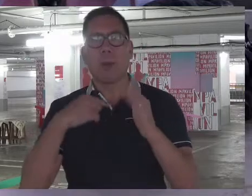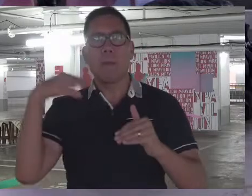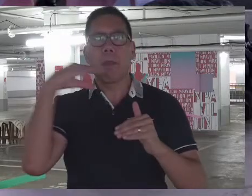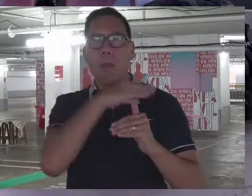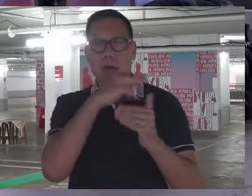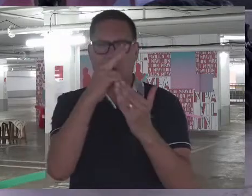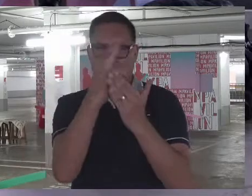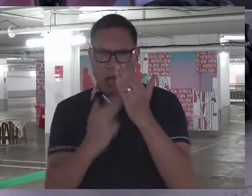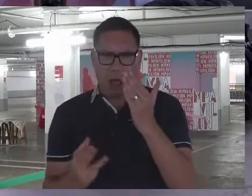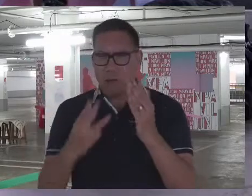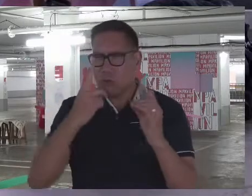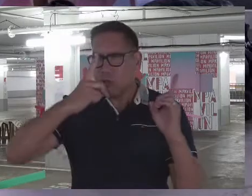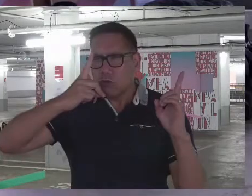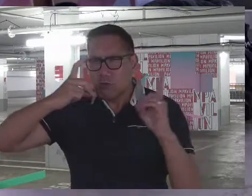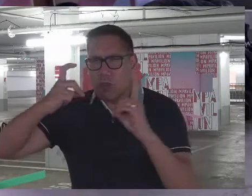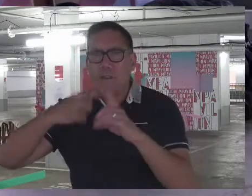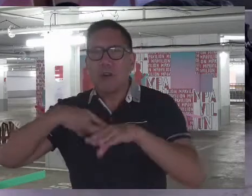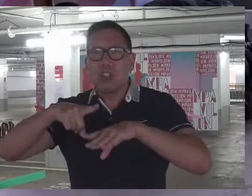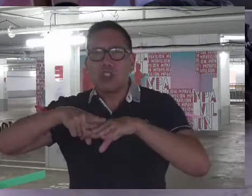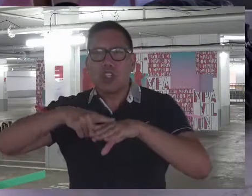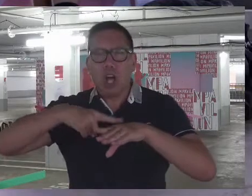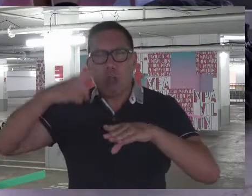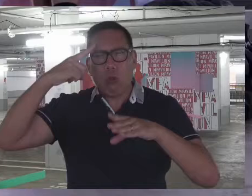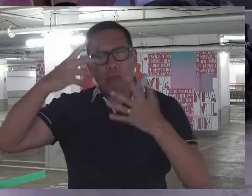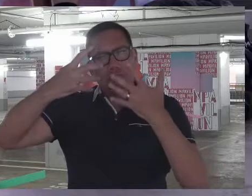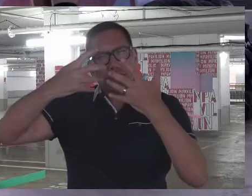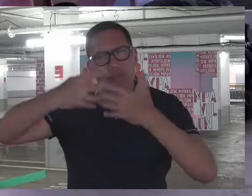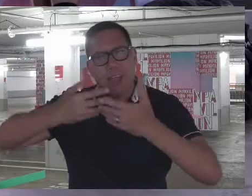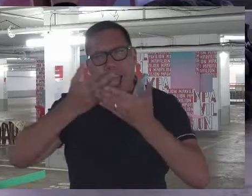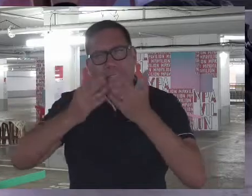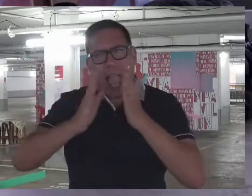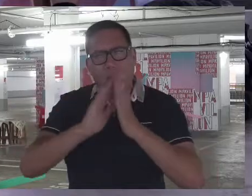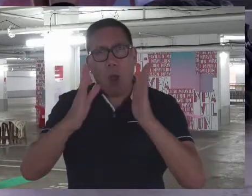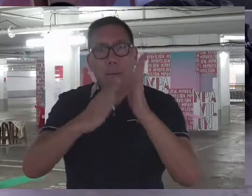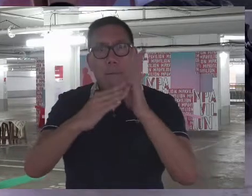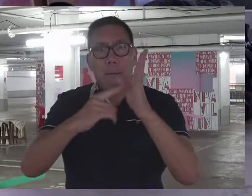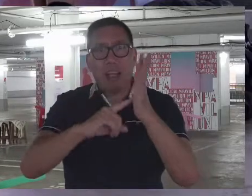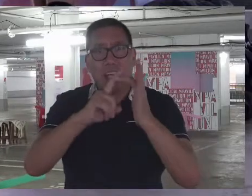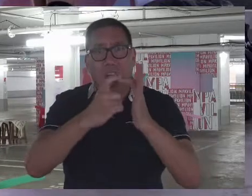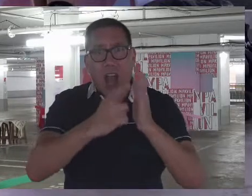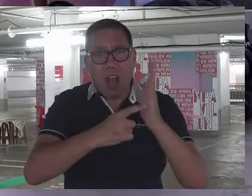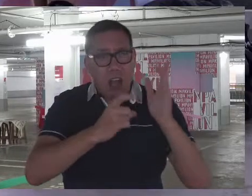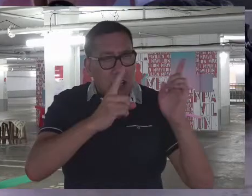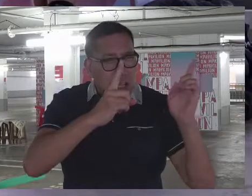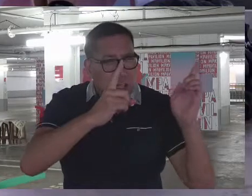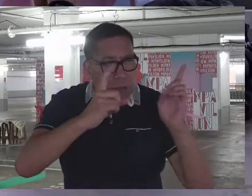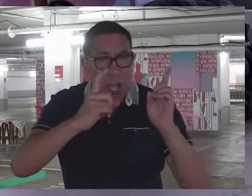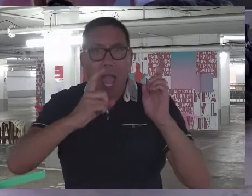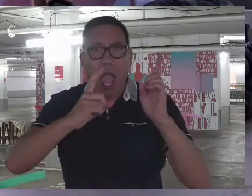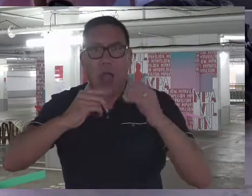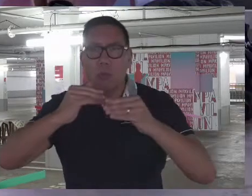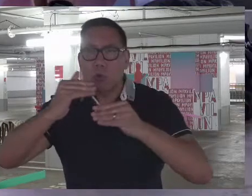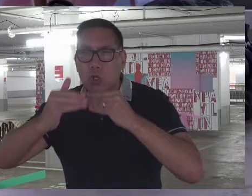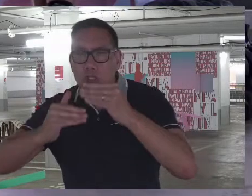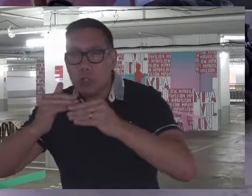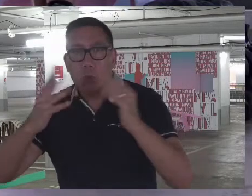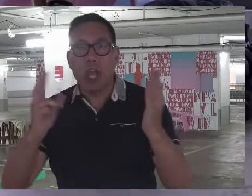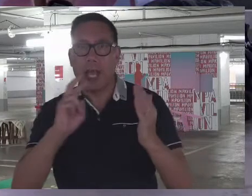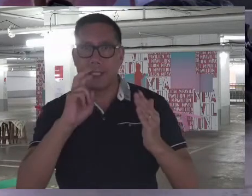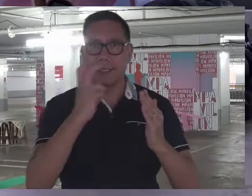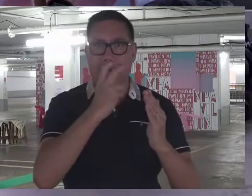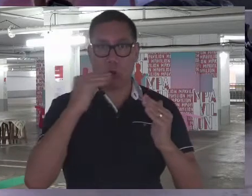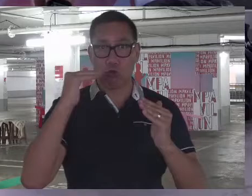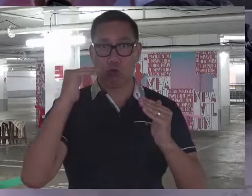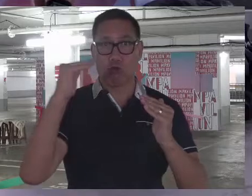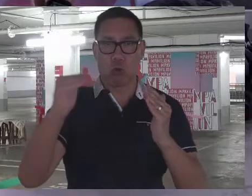creates photographs from slow, thoughtful exchanges between matter and process in her darkroom studio.